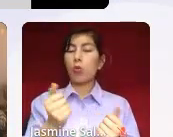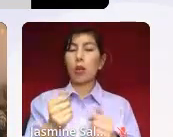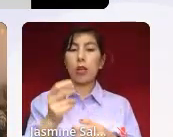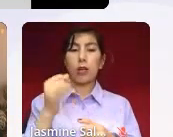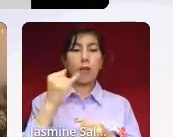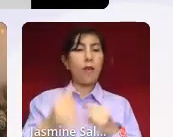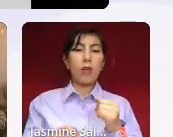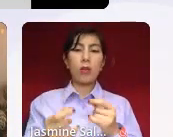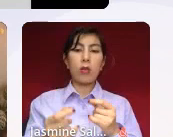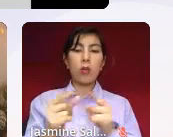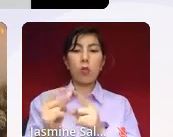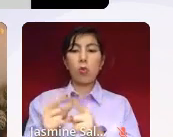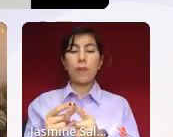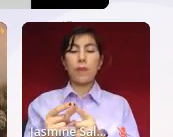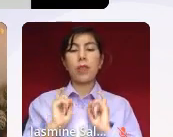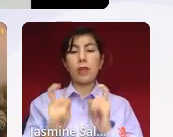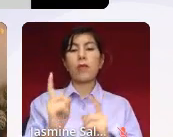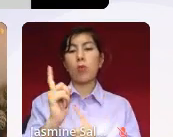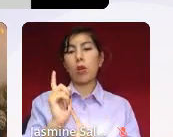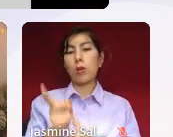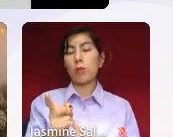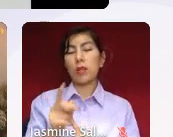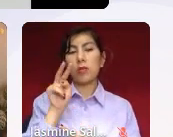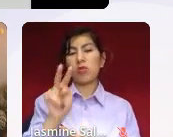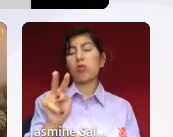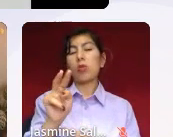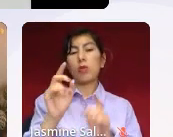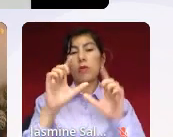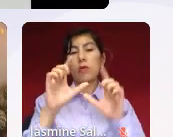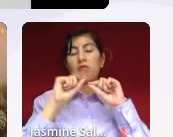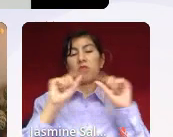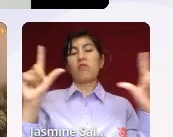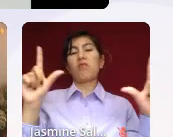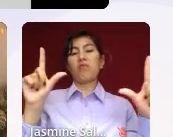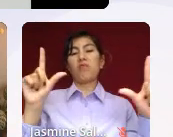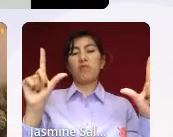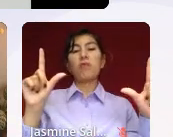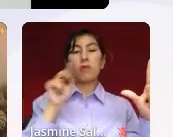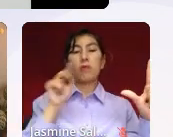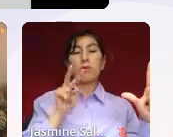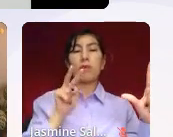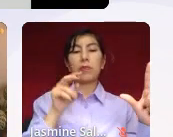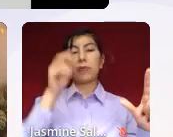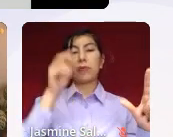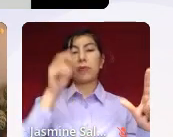I'm going to give everybody a minute or so to take a look, to go full screen.